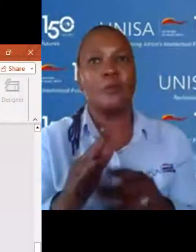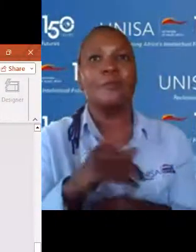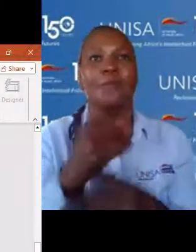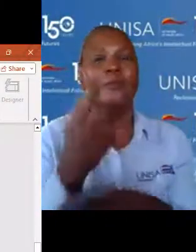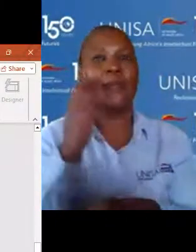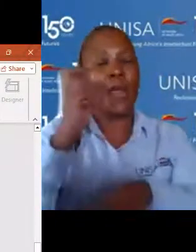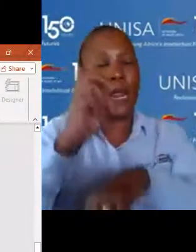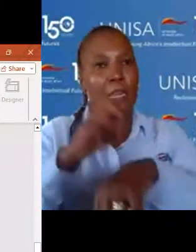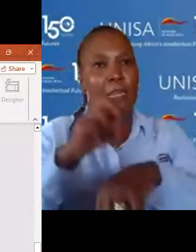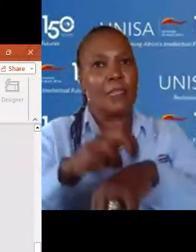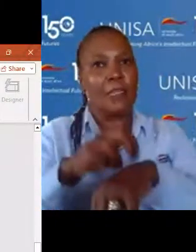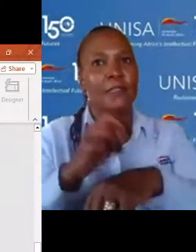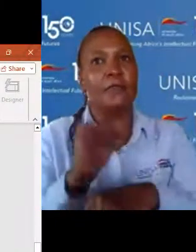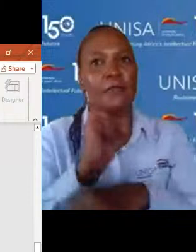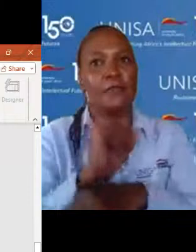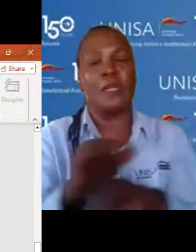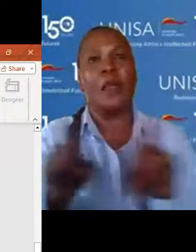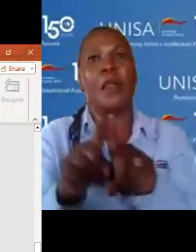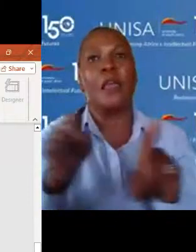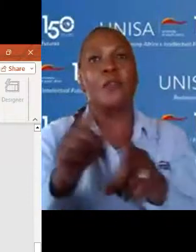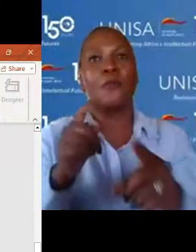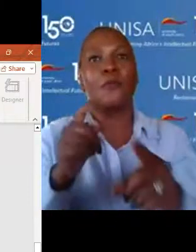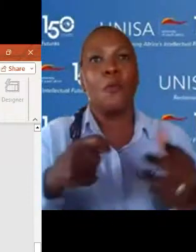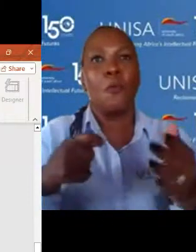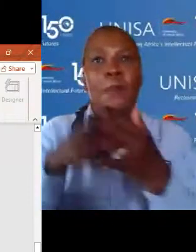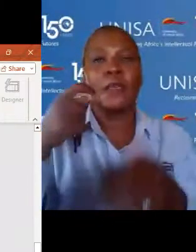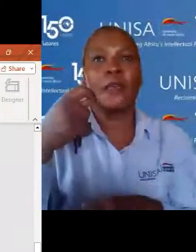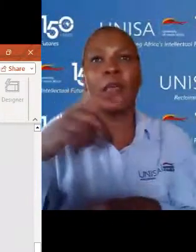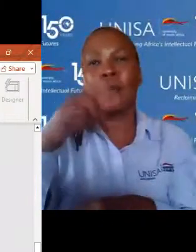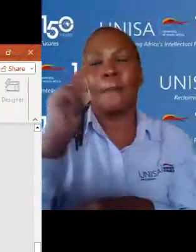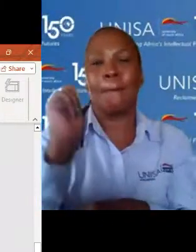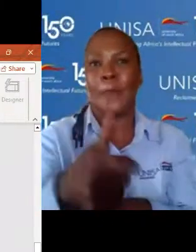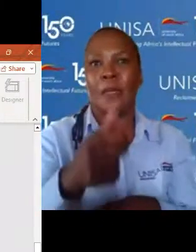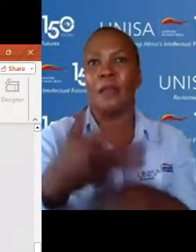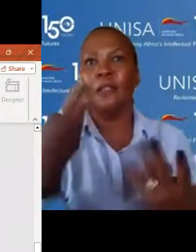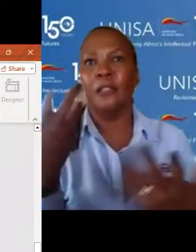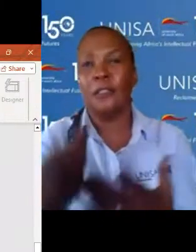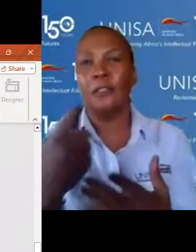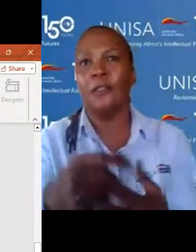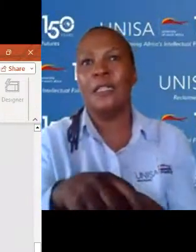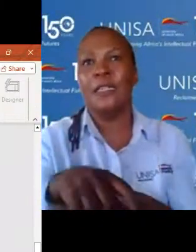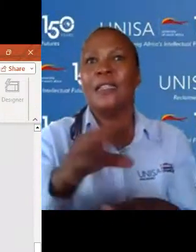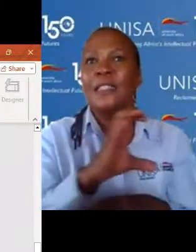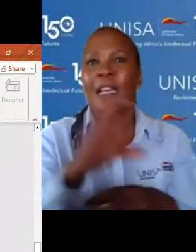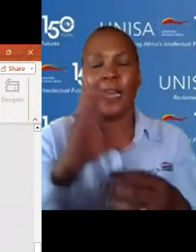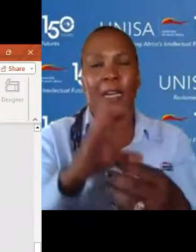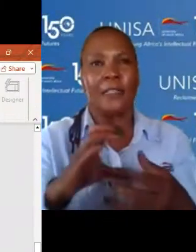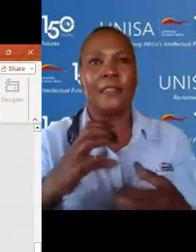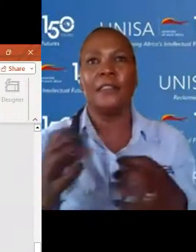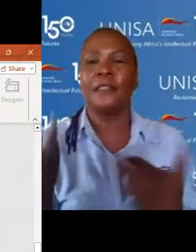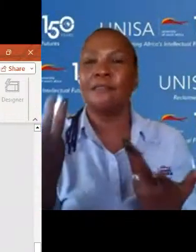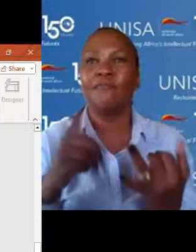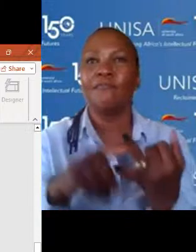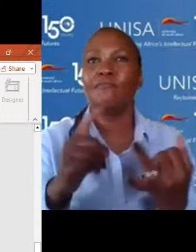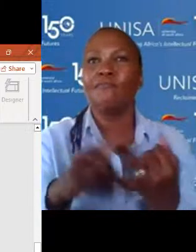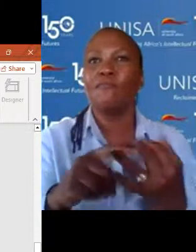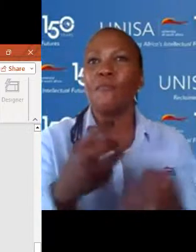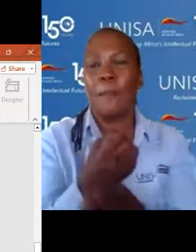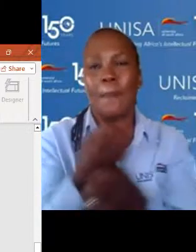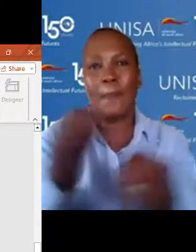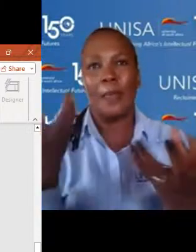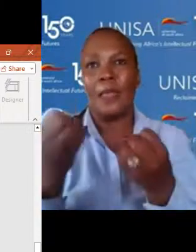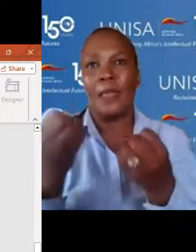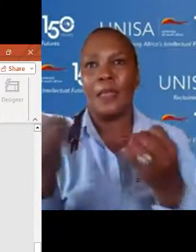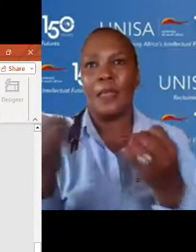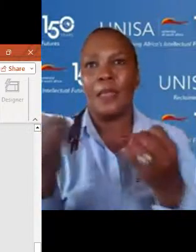of, like your Pick and Pay, your Woolworths, your Checkers, where they get the groceries. And then we move on to something